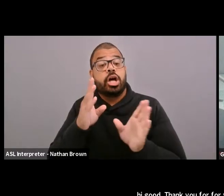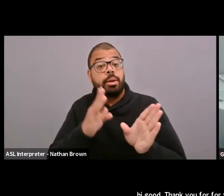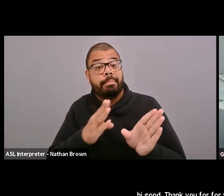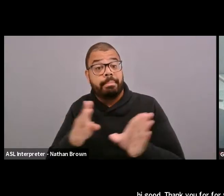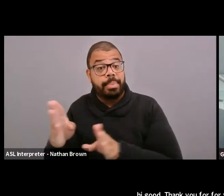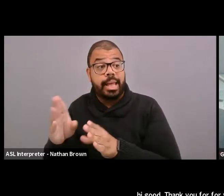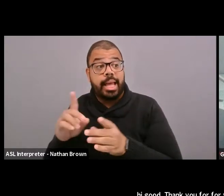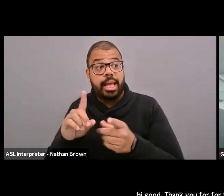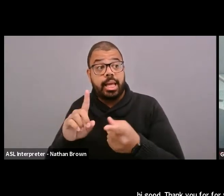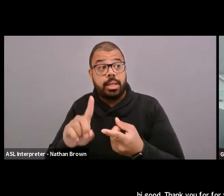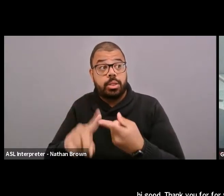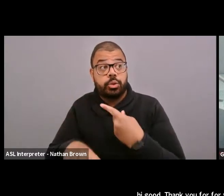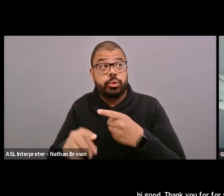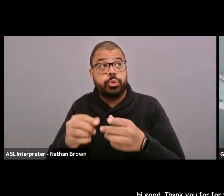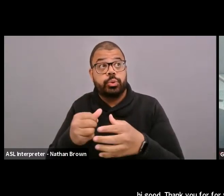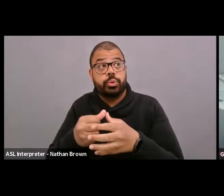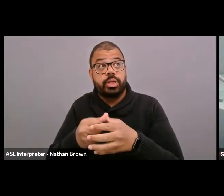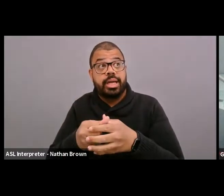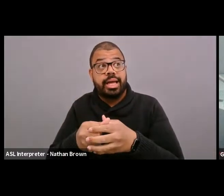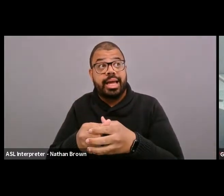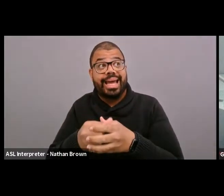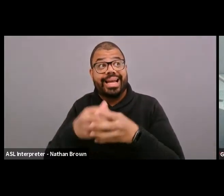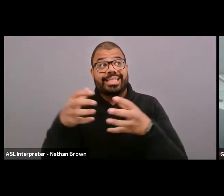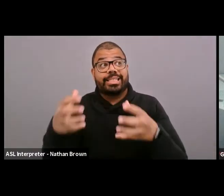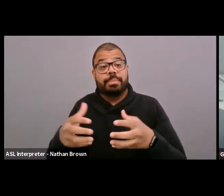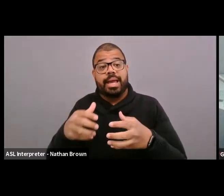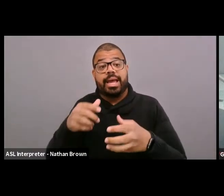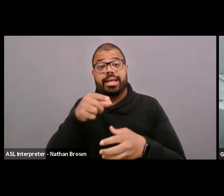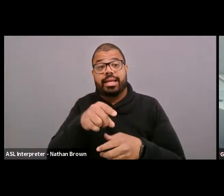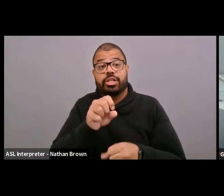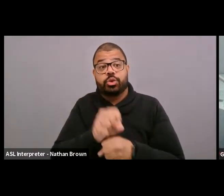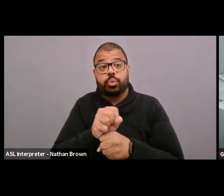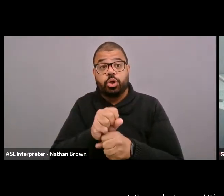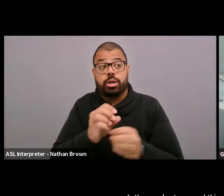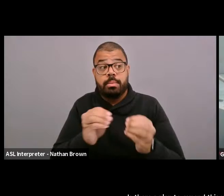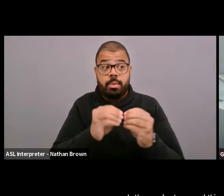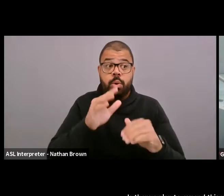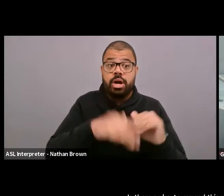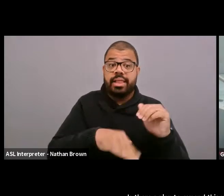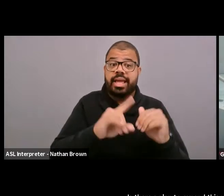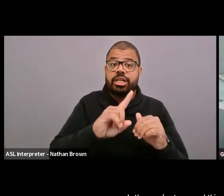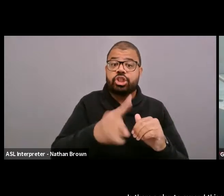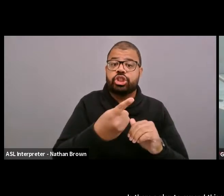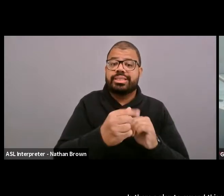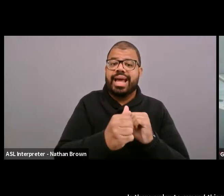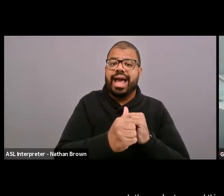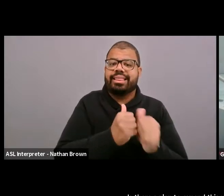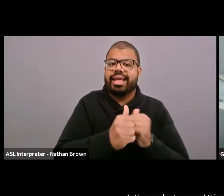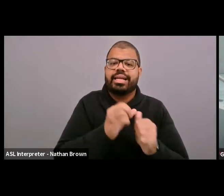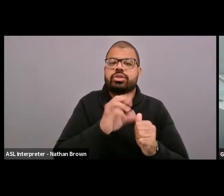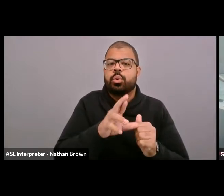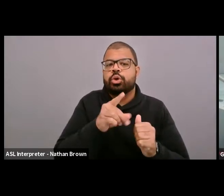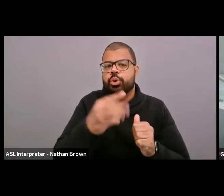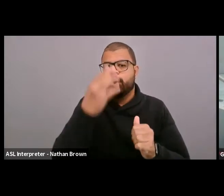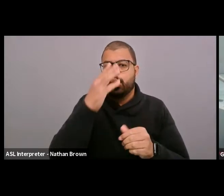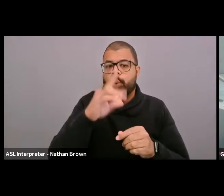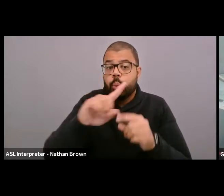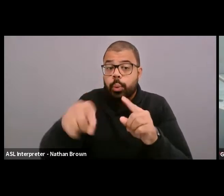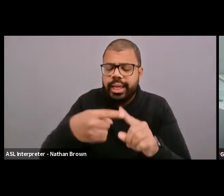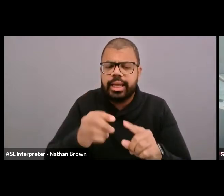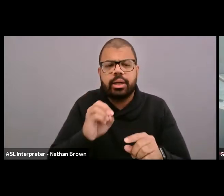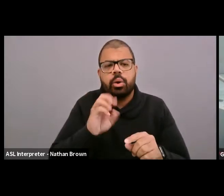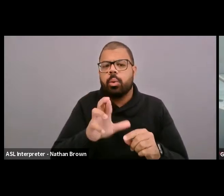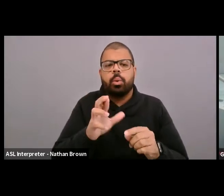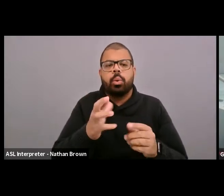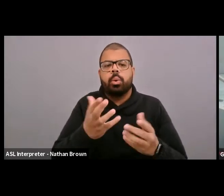expand this work beyond athletics, or do you know when that will happen, or is that